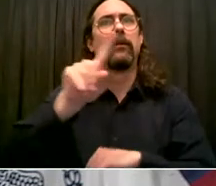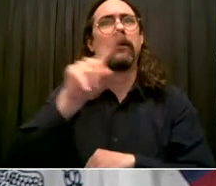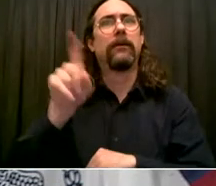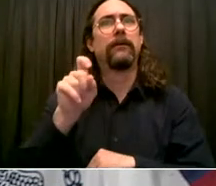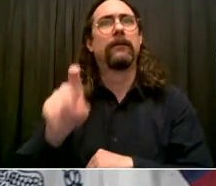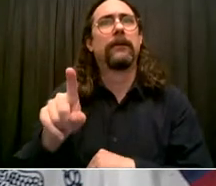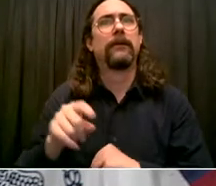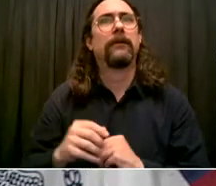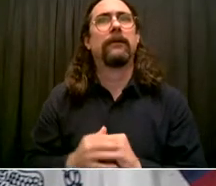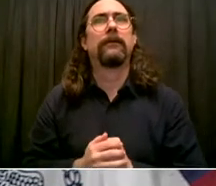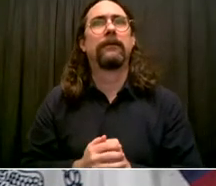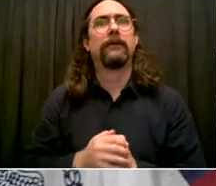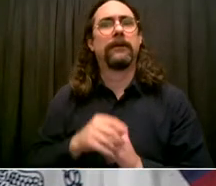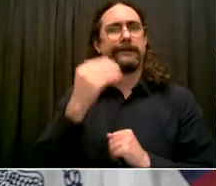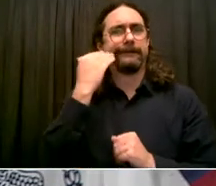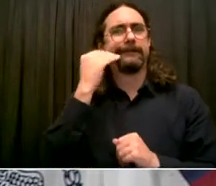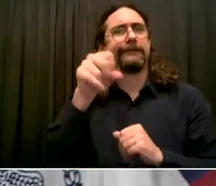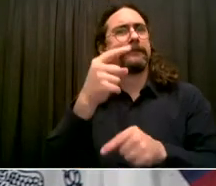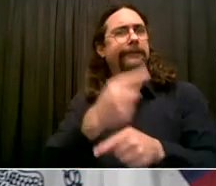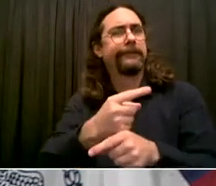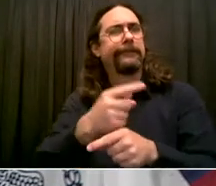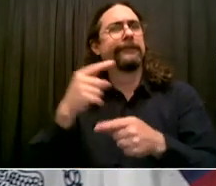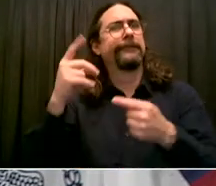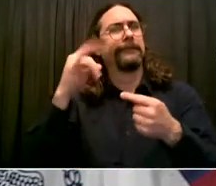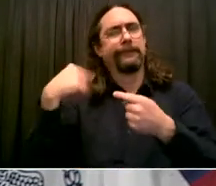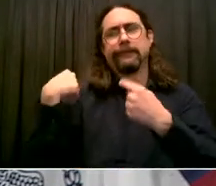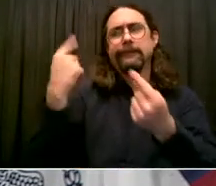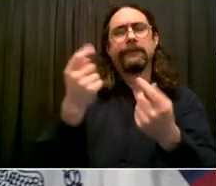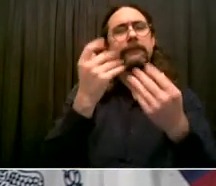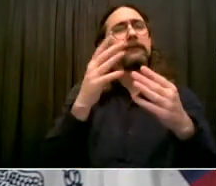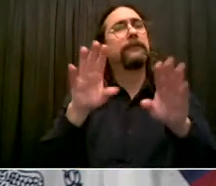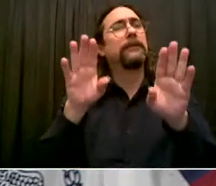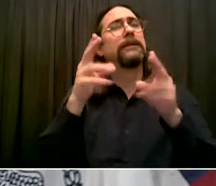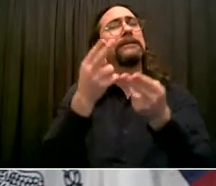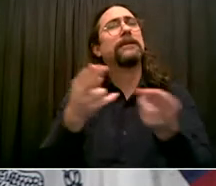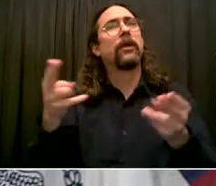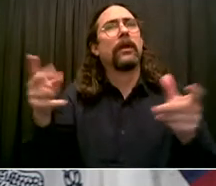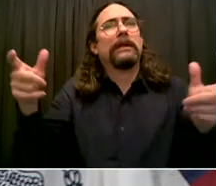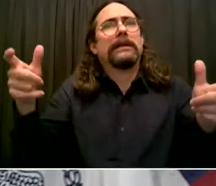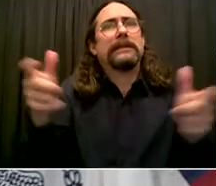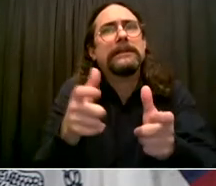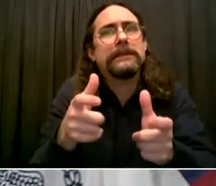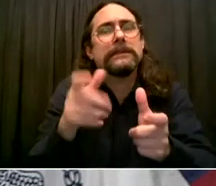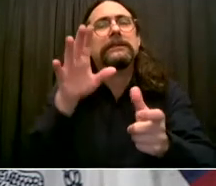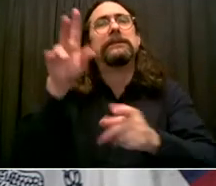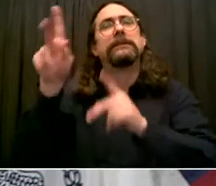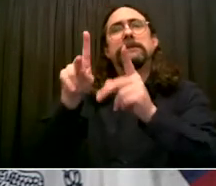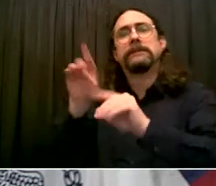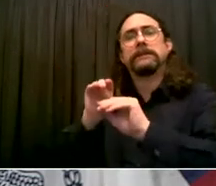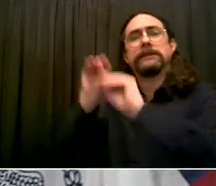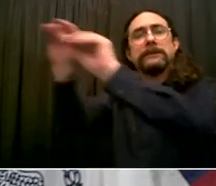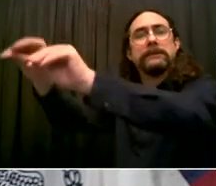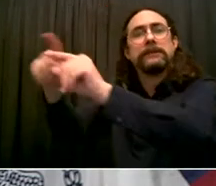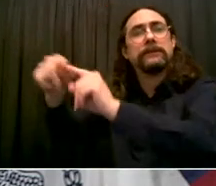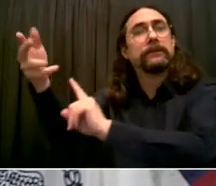shelter settings are where people can get the proper mental health support. So we will be doing that, the first available